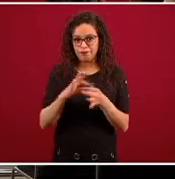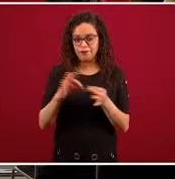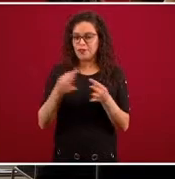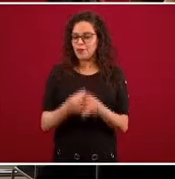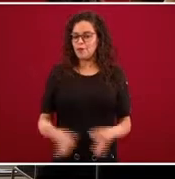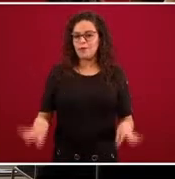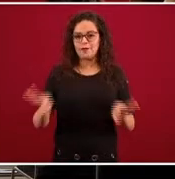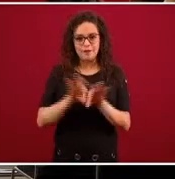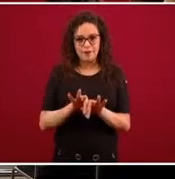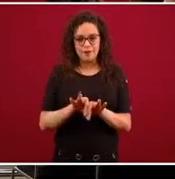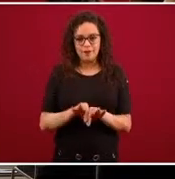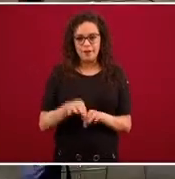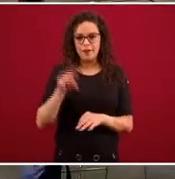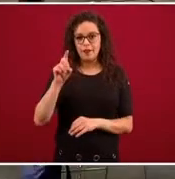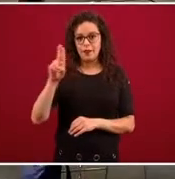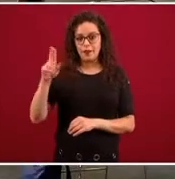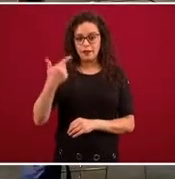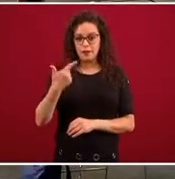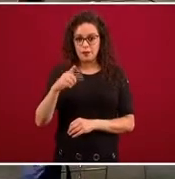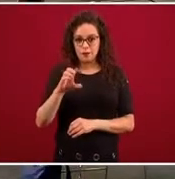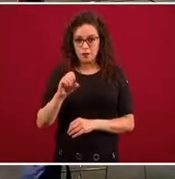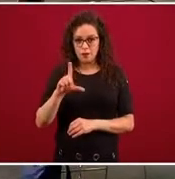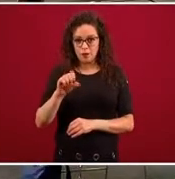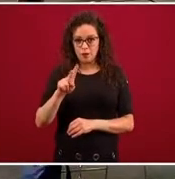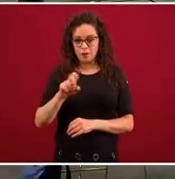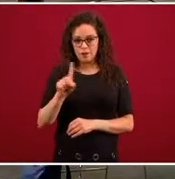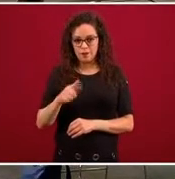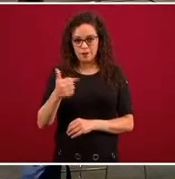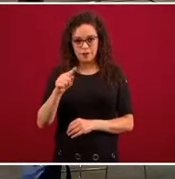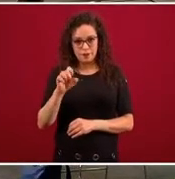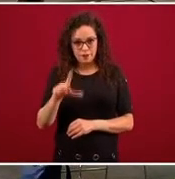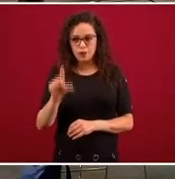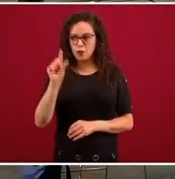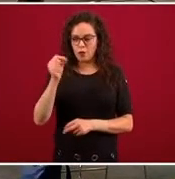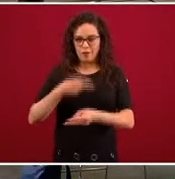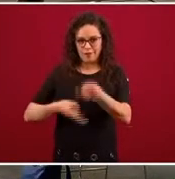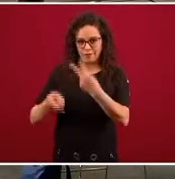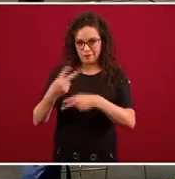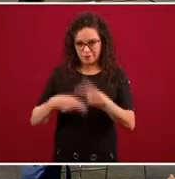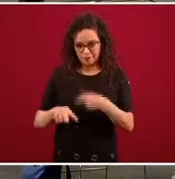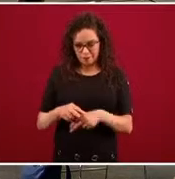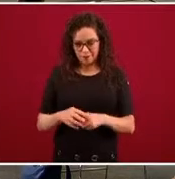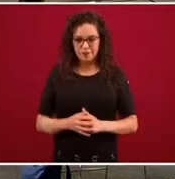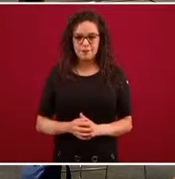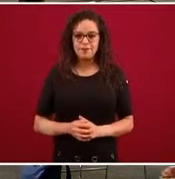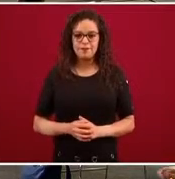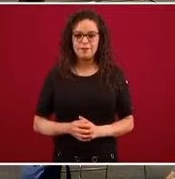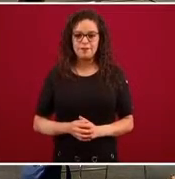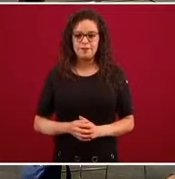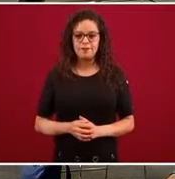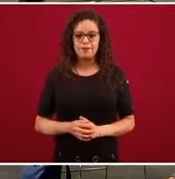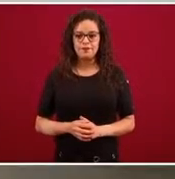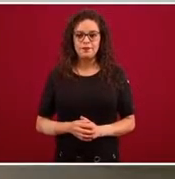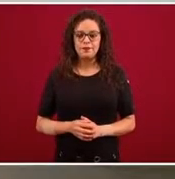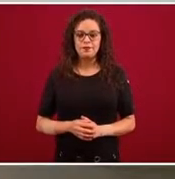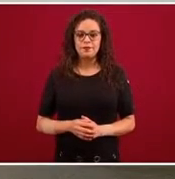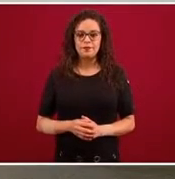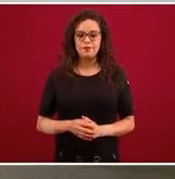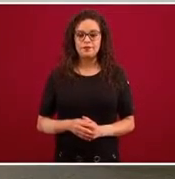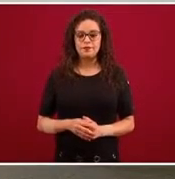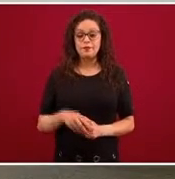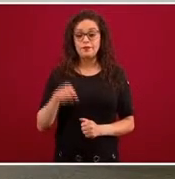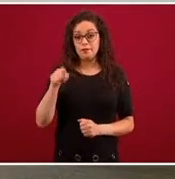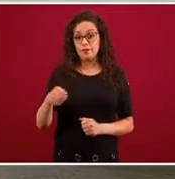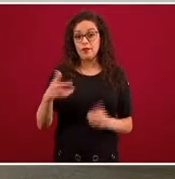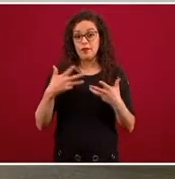participating Doctor during Hugo this López time. Gatell está por llegar. Él estaba Now, participando, tuvo de we hecho are que waiting dejar un for